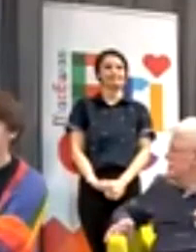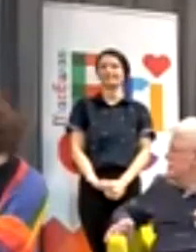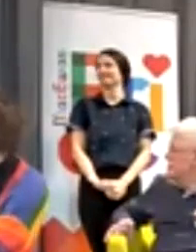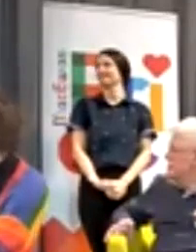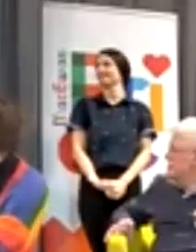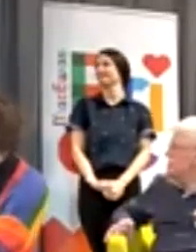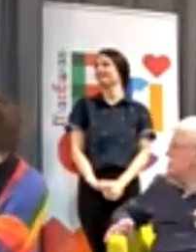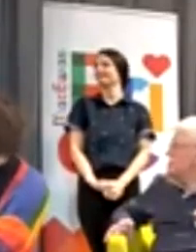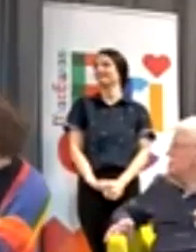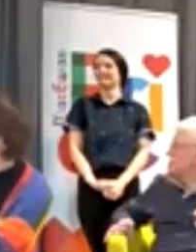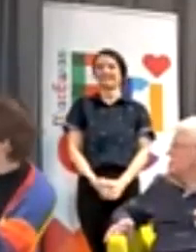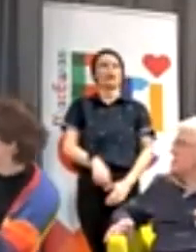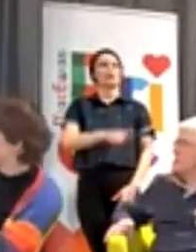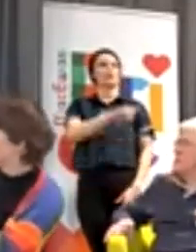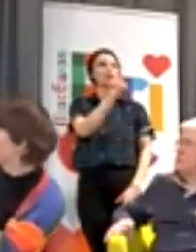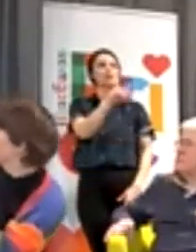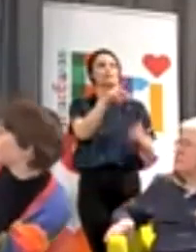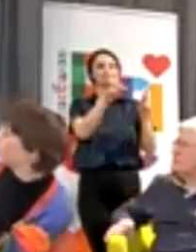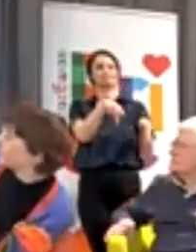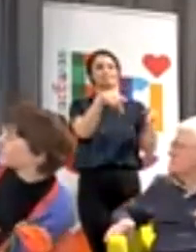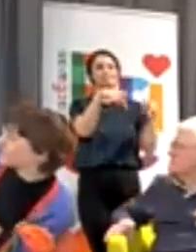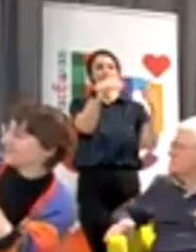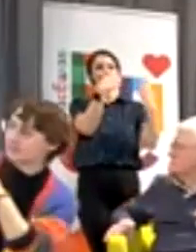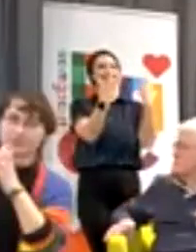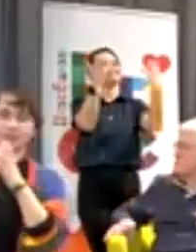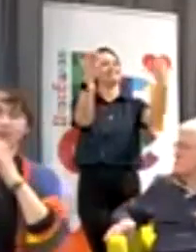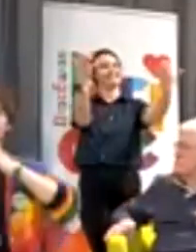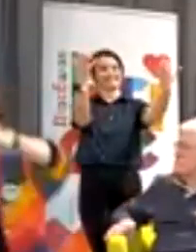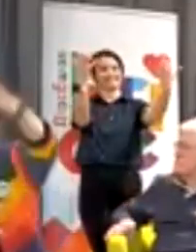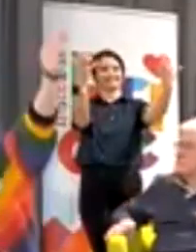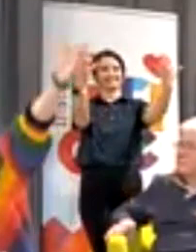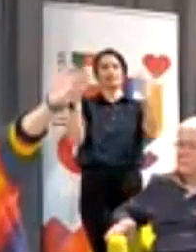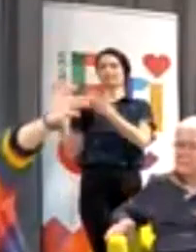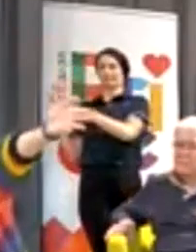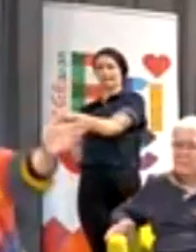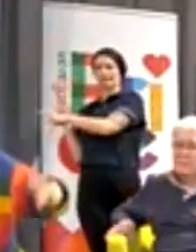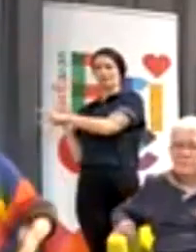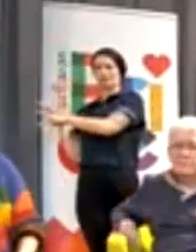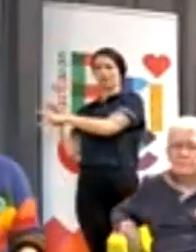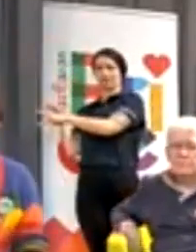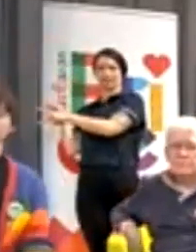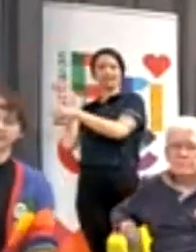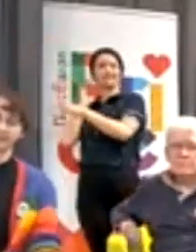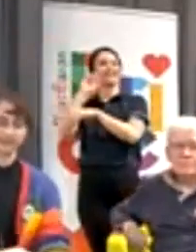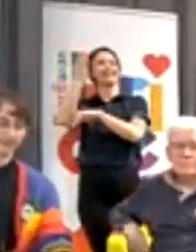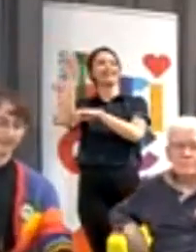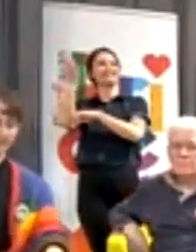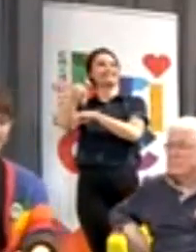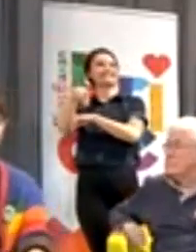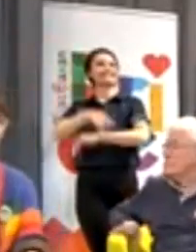Yeah, I have a question. Yeah, while we figure our stuff out with the Zoom, we'll ask the audience, which this stuff like this.